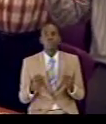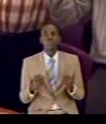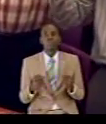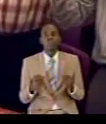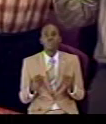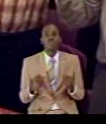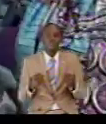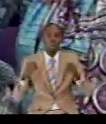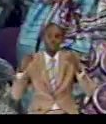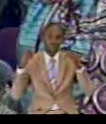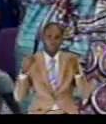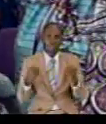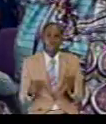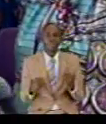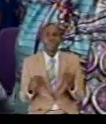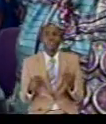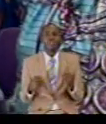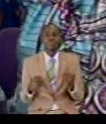I said power,